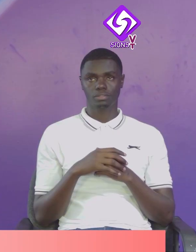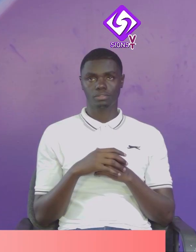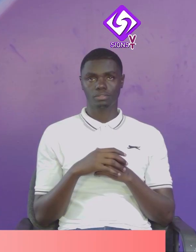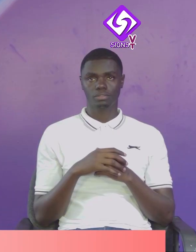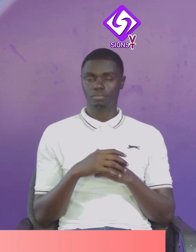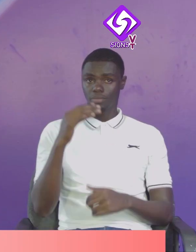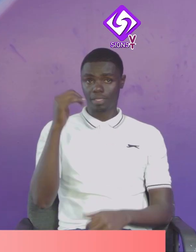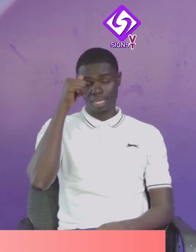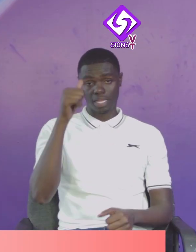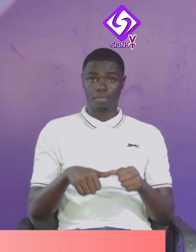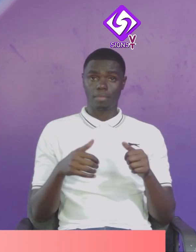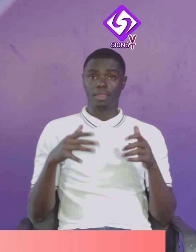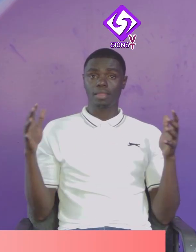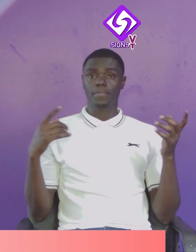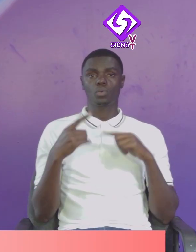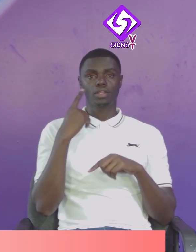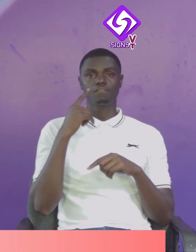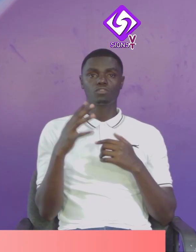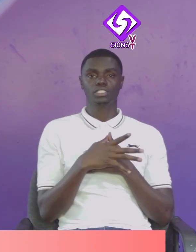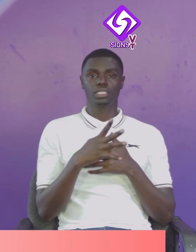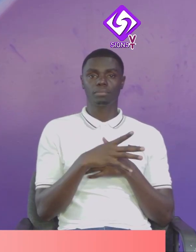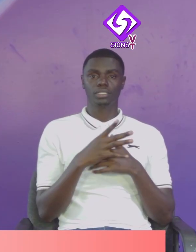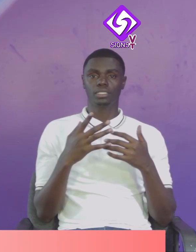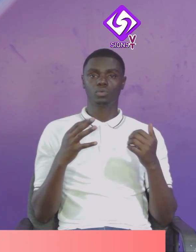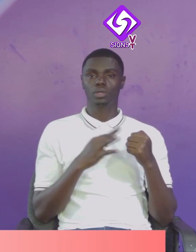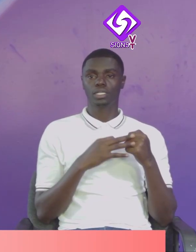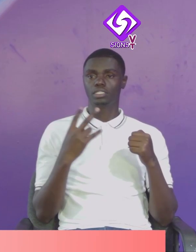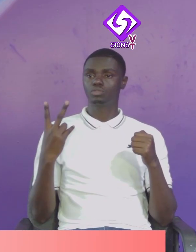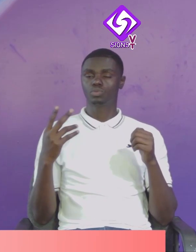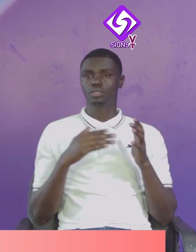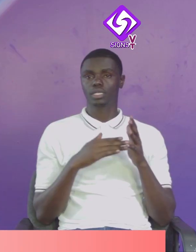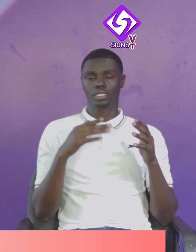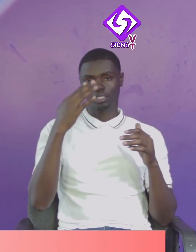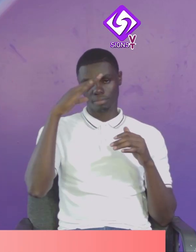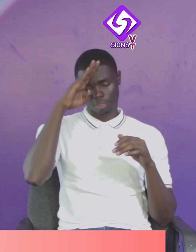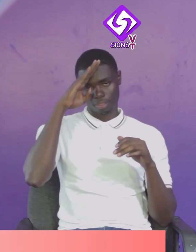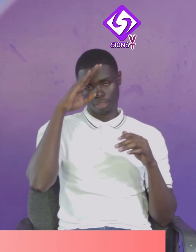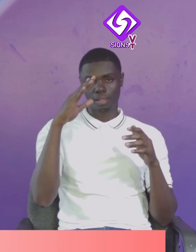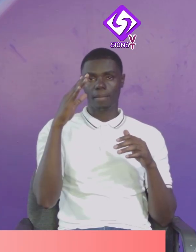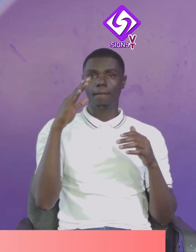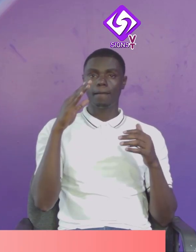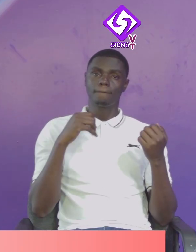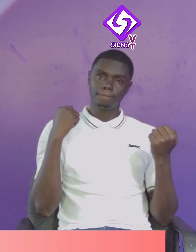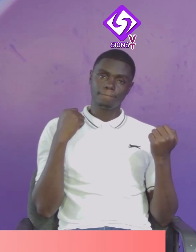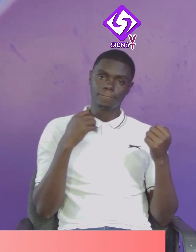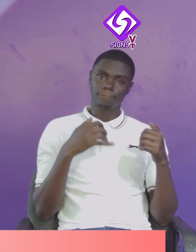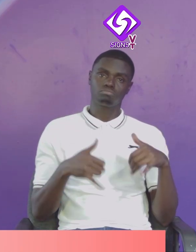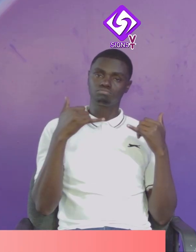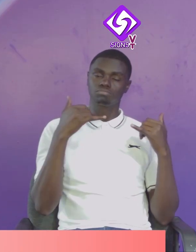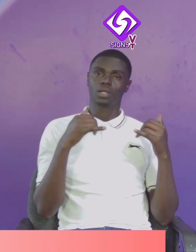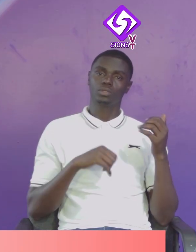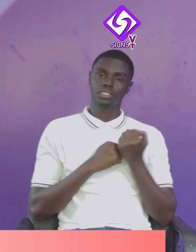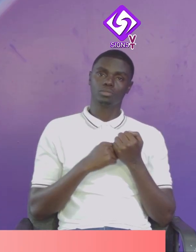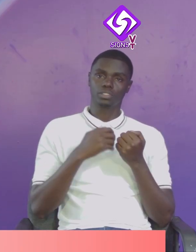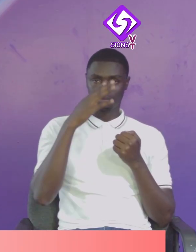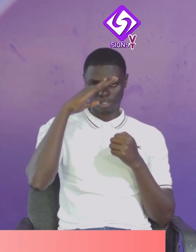the big win for Germany was the 8-2 against Brazil. Yeah. That particular World Cup that I was supporting Brazil. I was very hard. I think it was